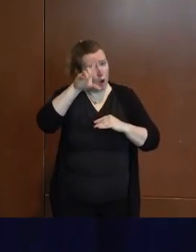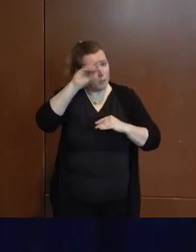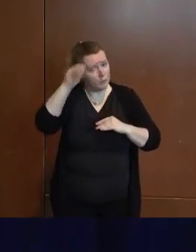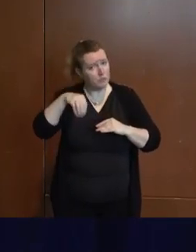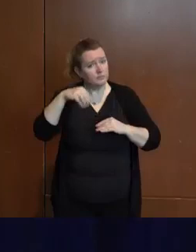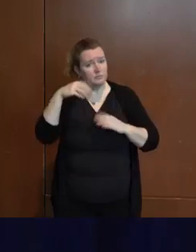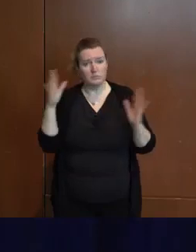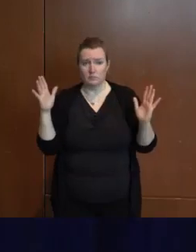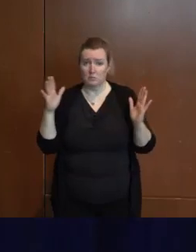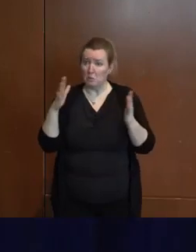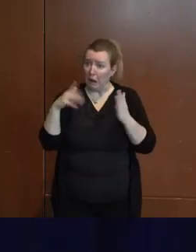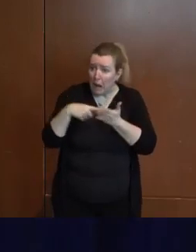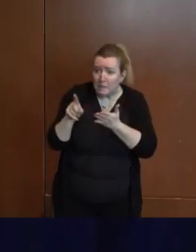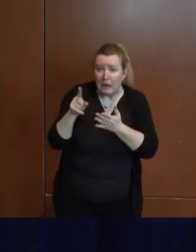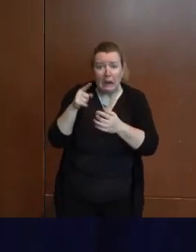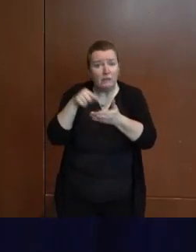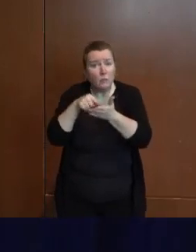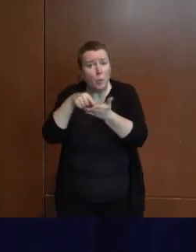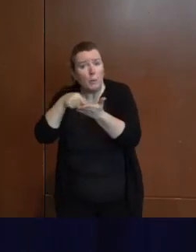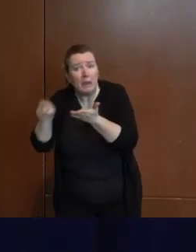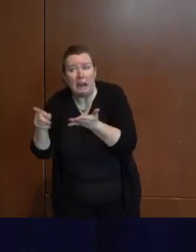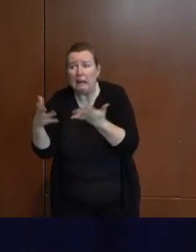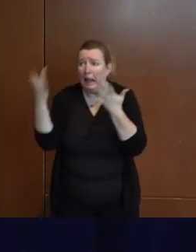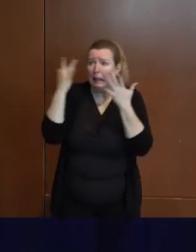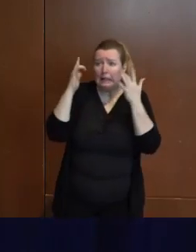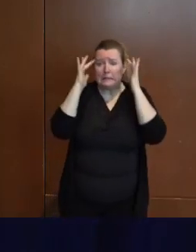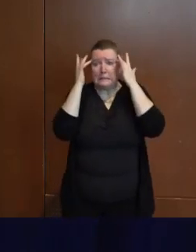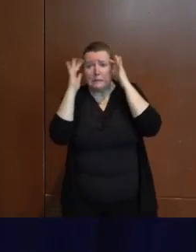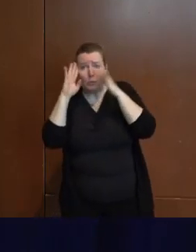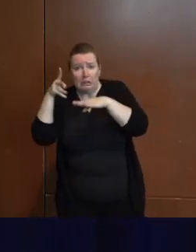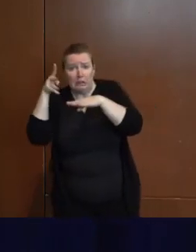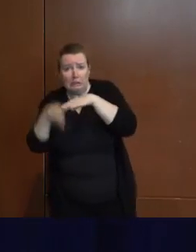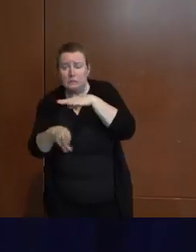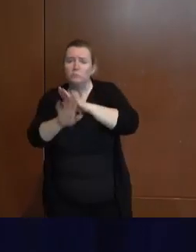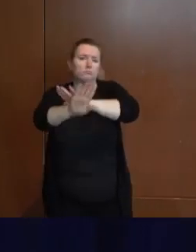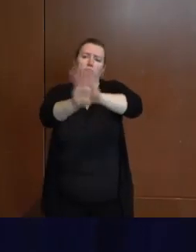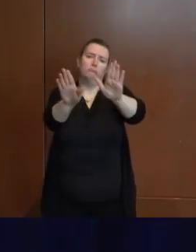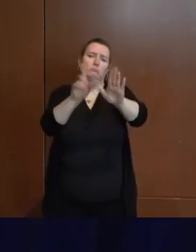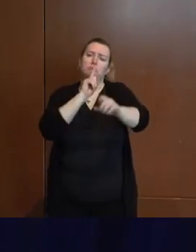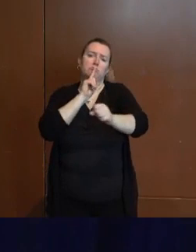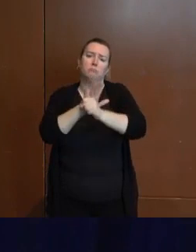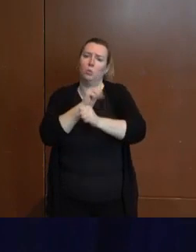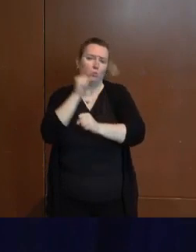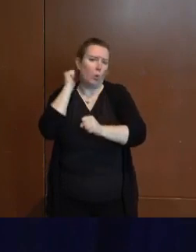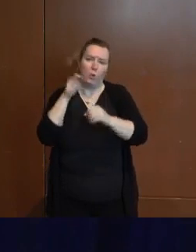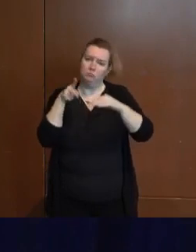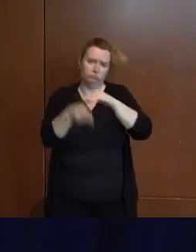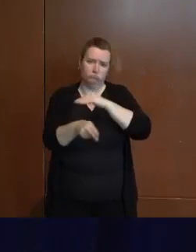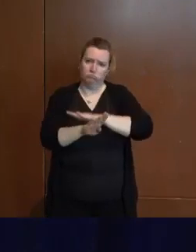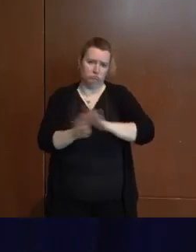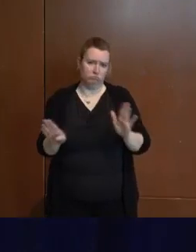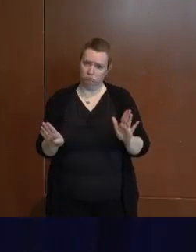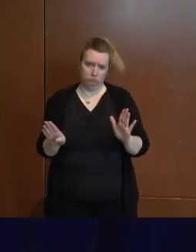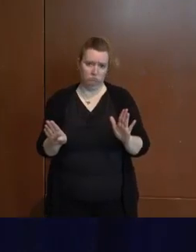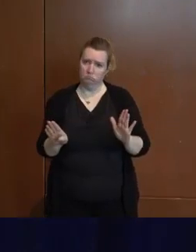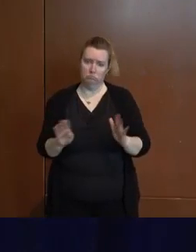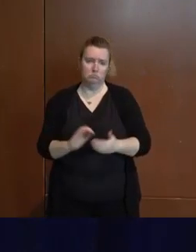or cannot pay their bills on time. There will be no water shutoffs during this crisis. Clean